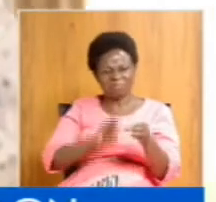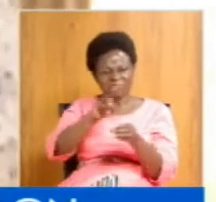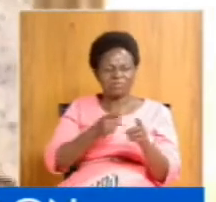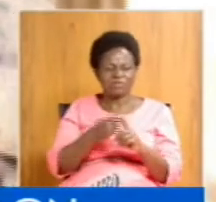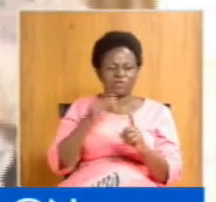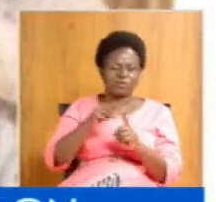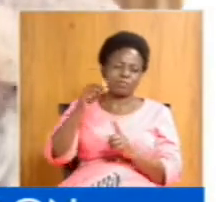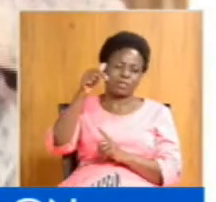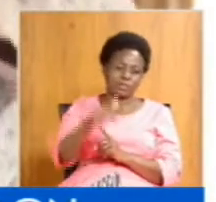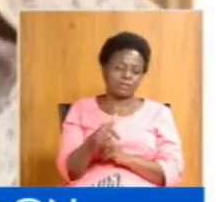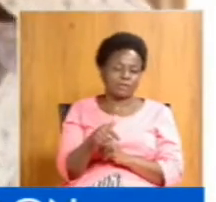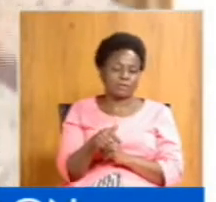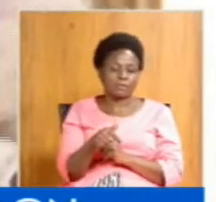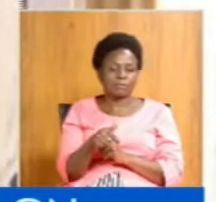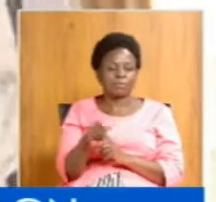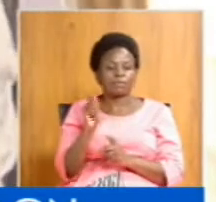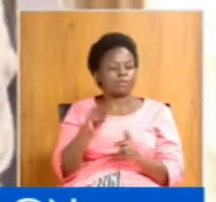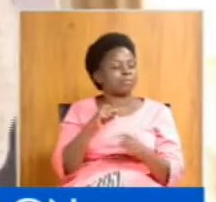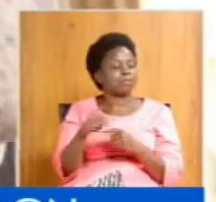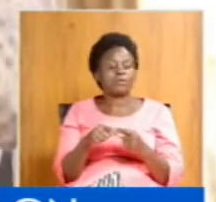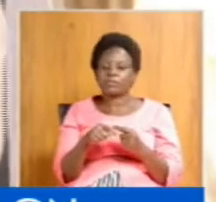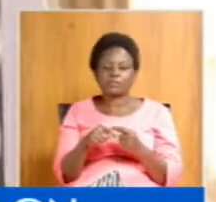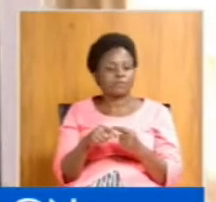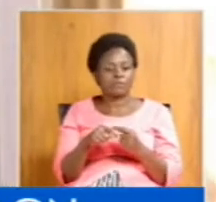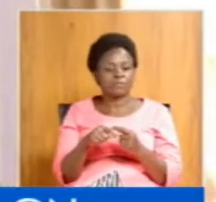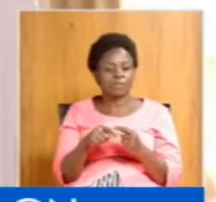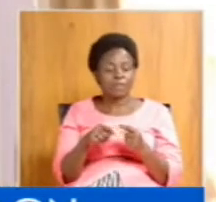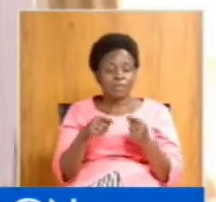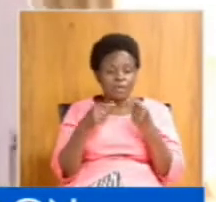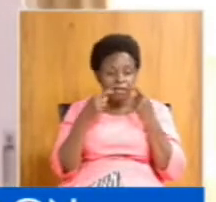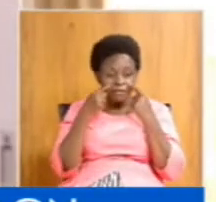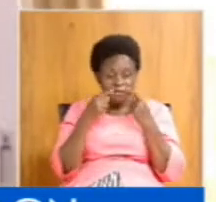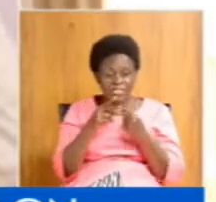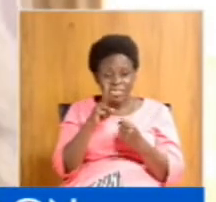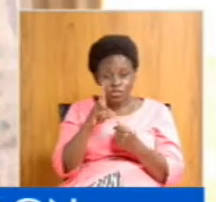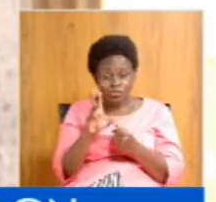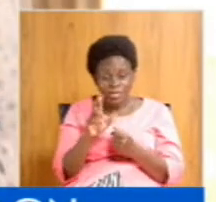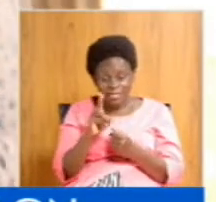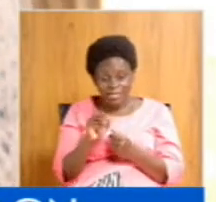P7, people don't continue. If you also look at, for example, the 2020